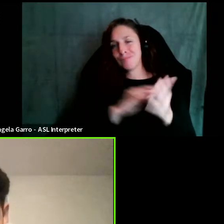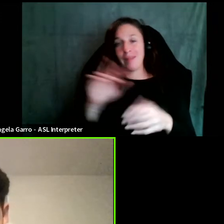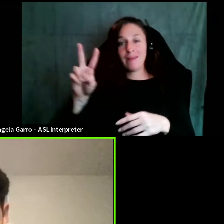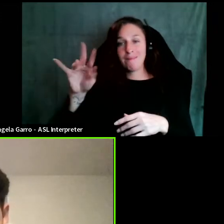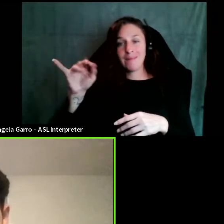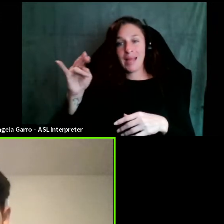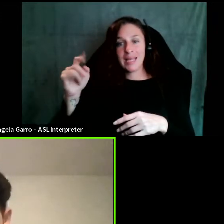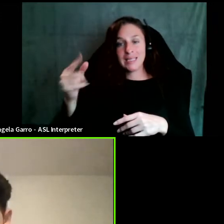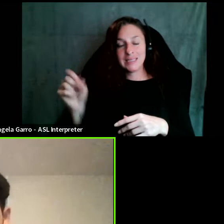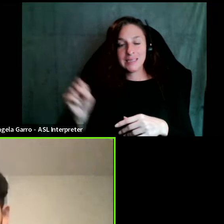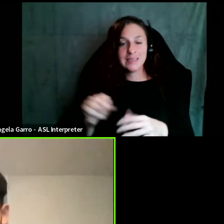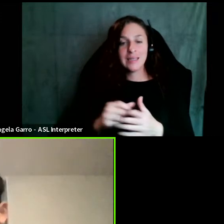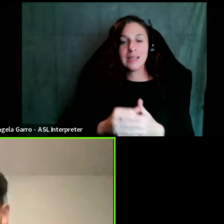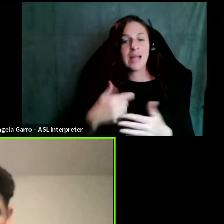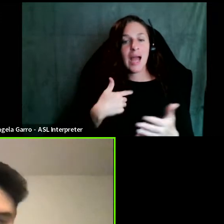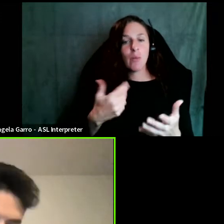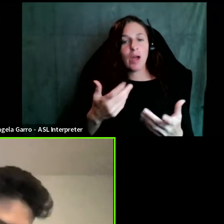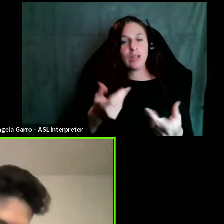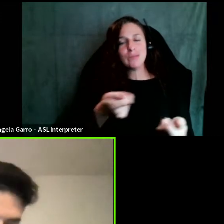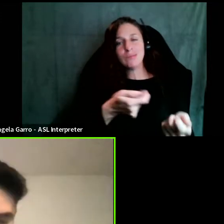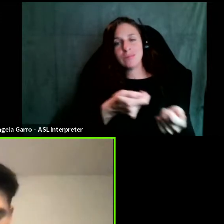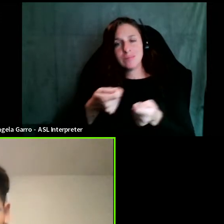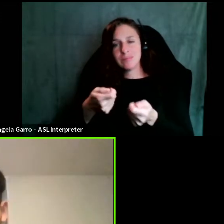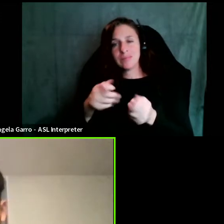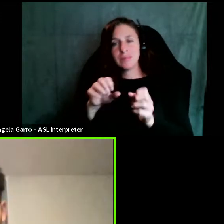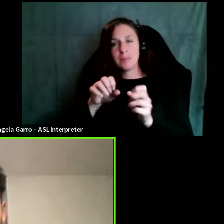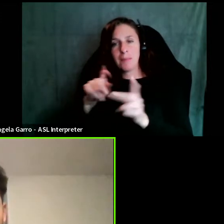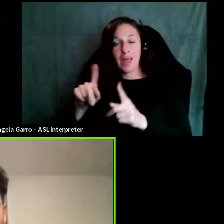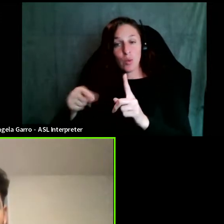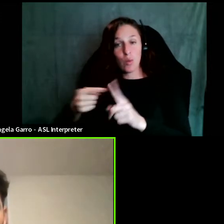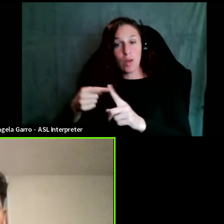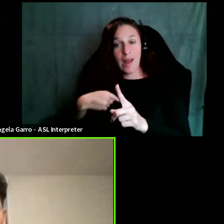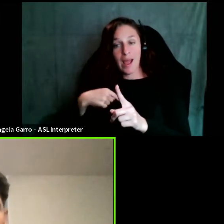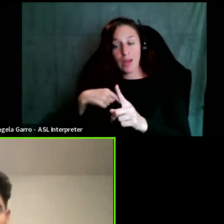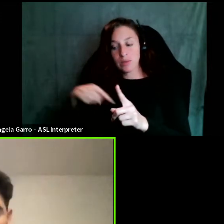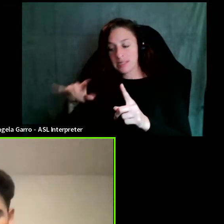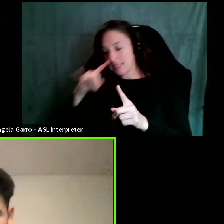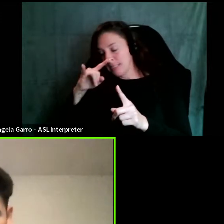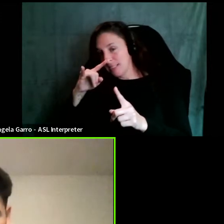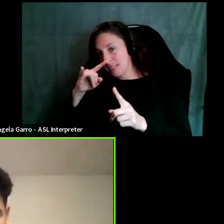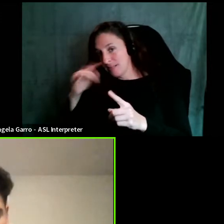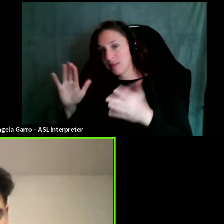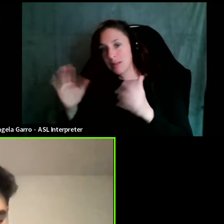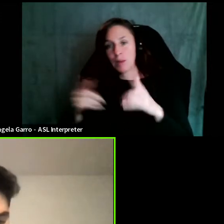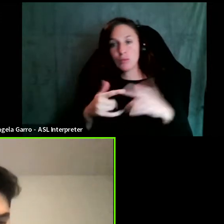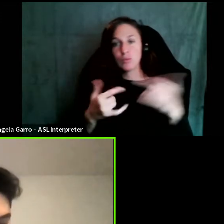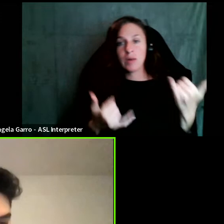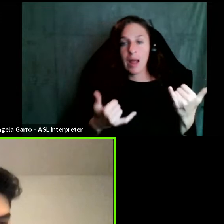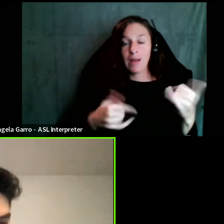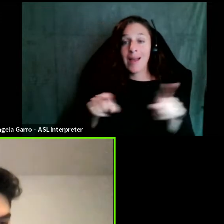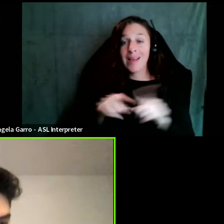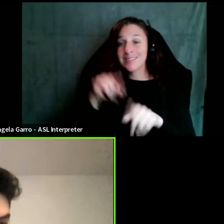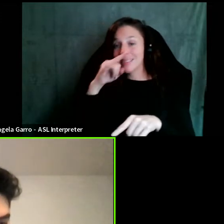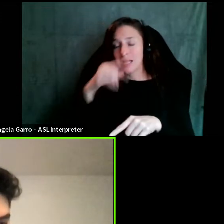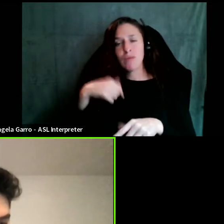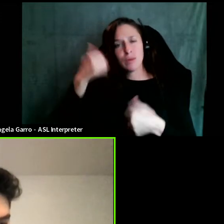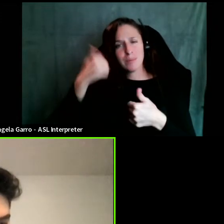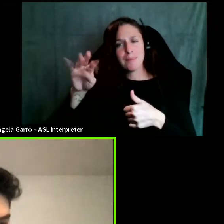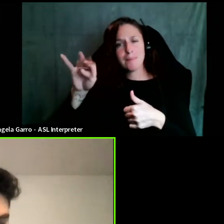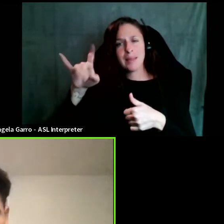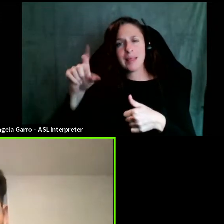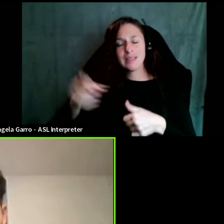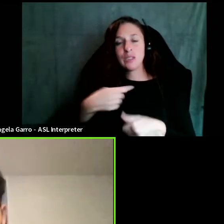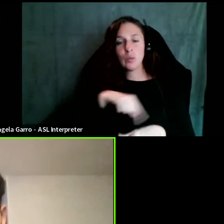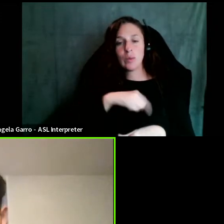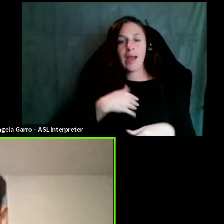And I wanted to kind of draw you guys back to when I was a kid and what I see now. As a child, I remember in Mills, we would